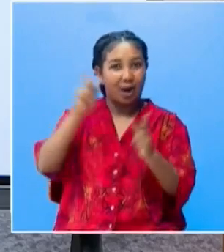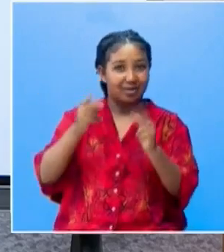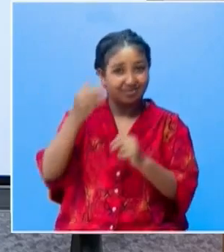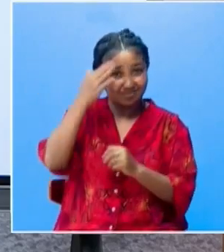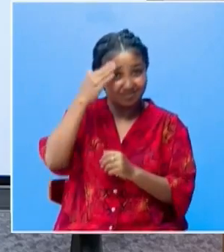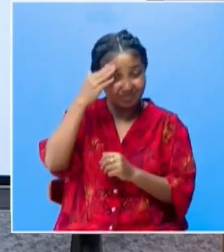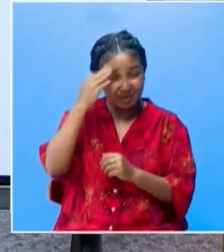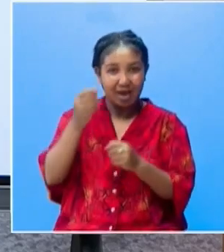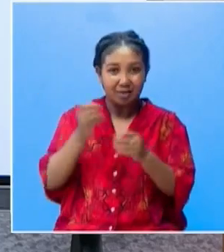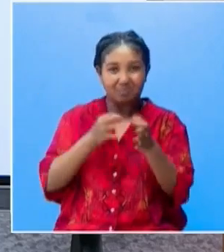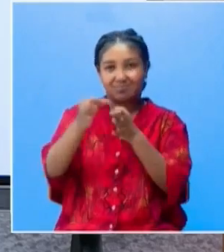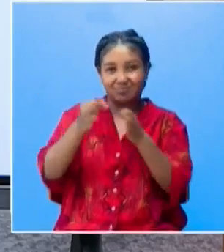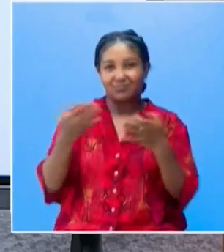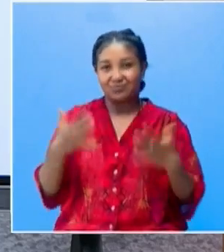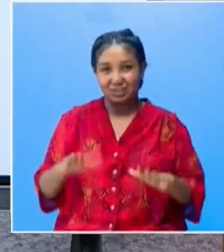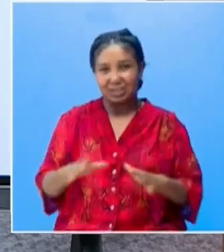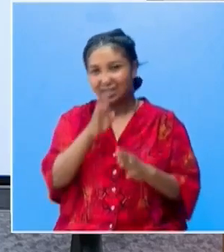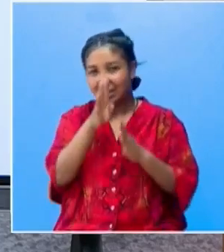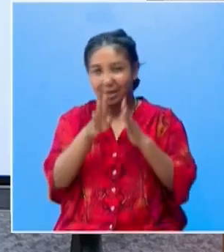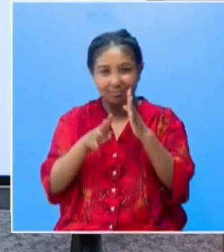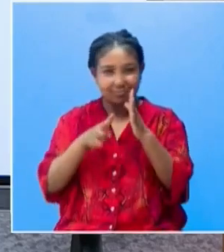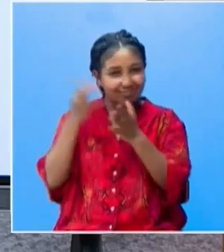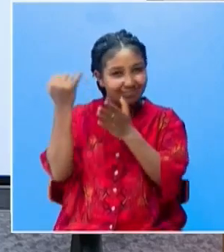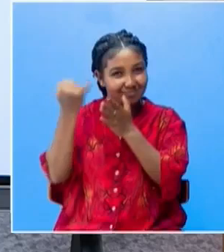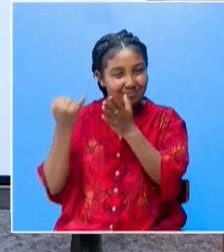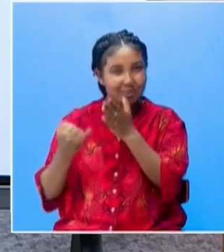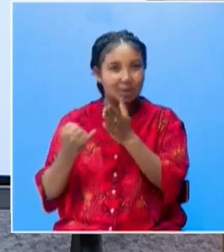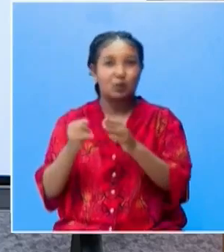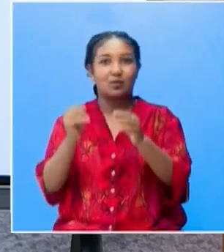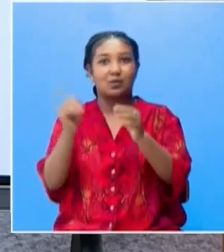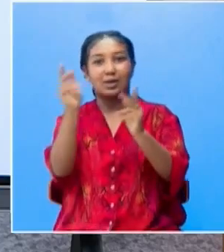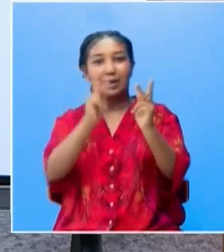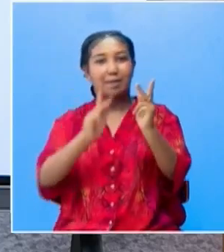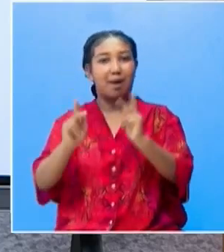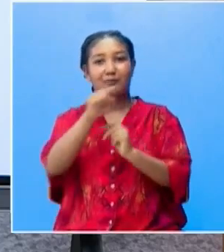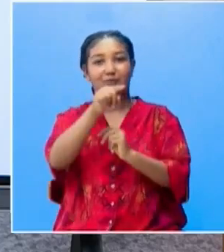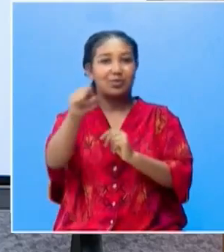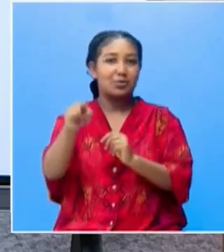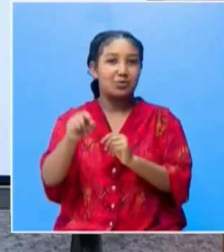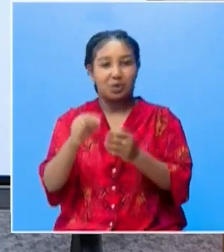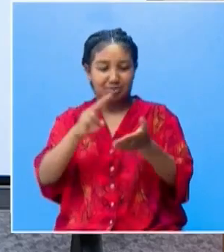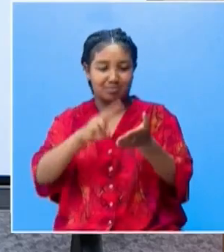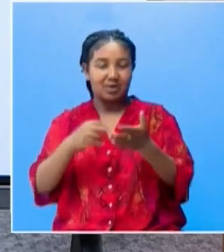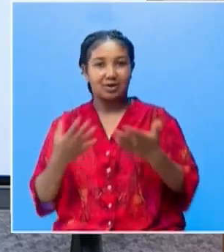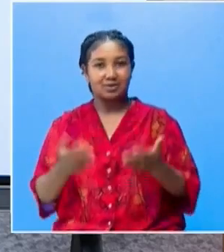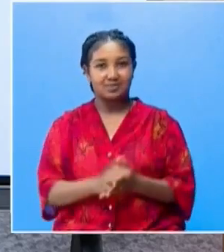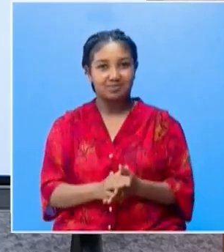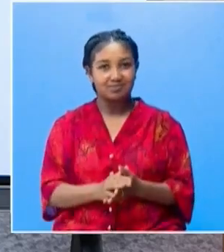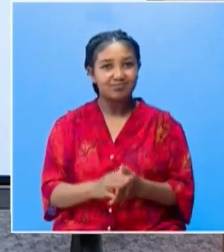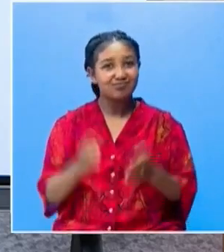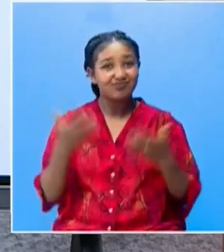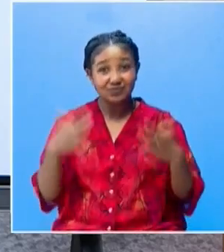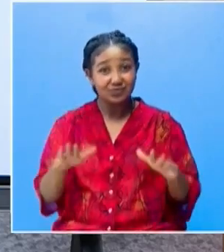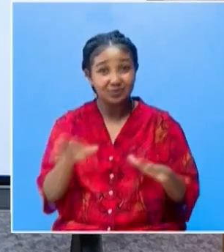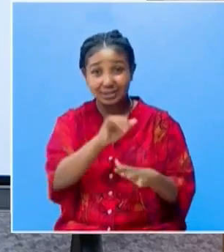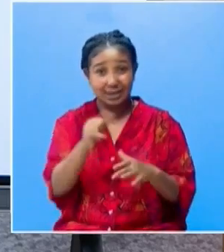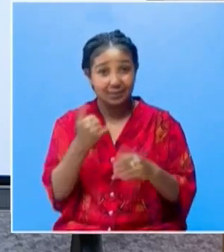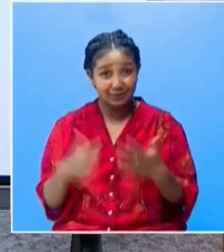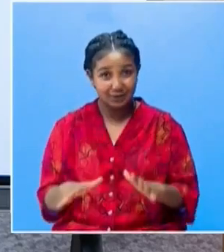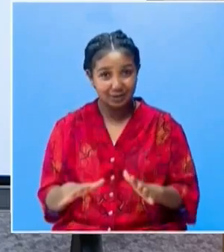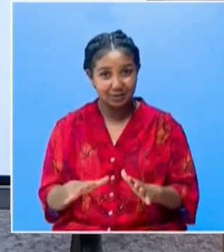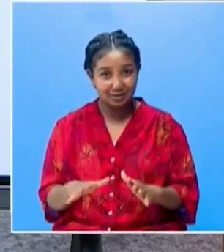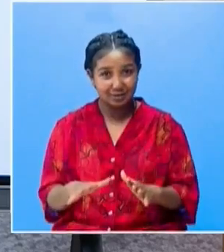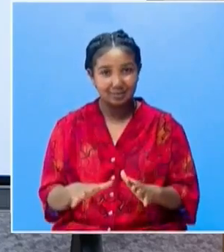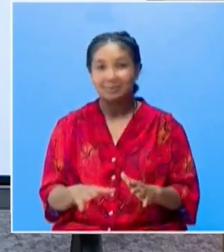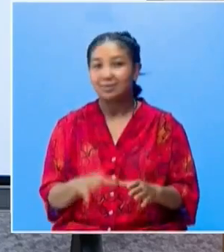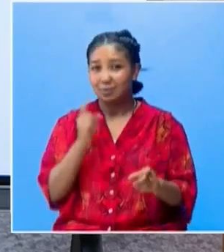I tried to describe and create an image of the park for you, for the readers. Have you done the same?